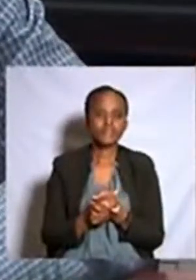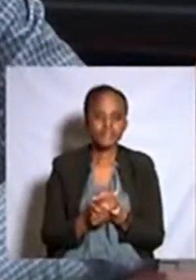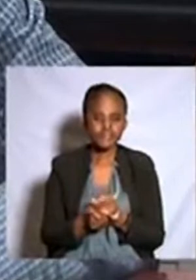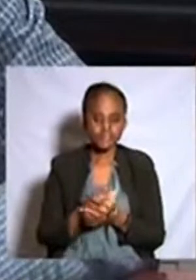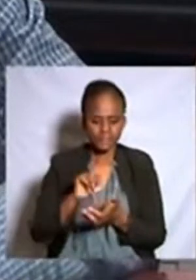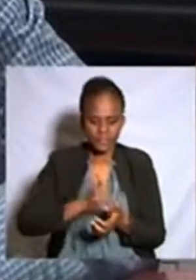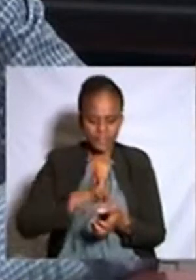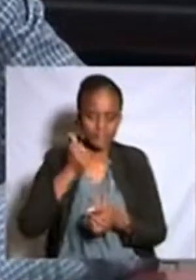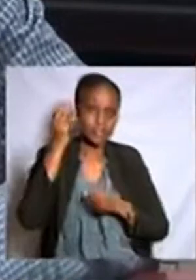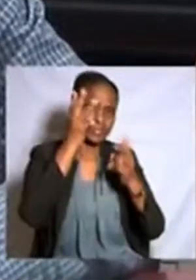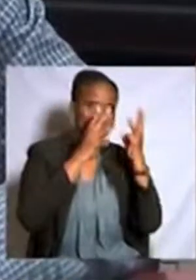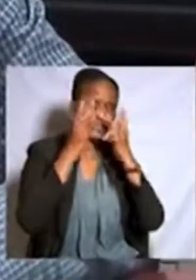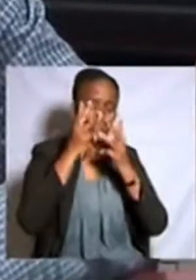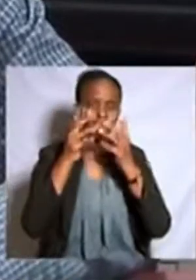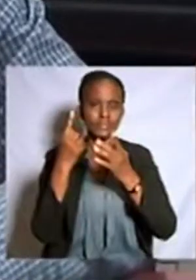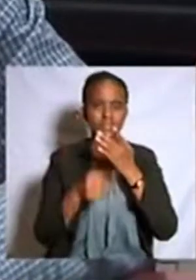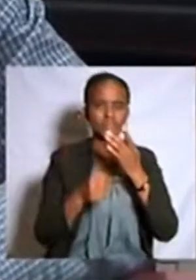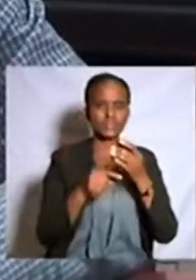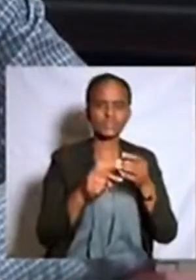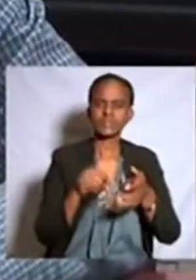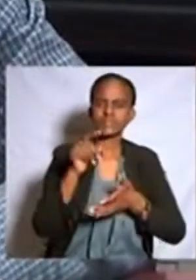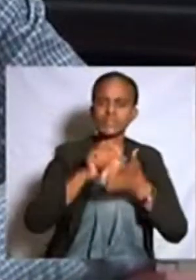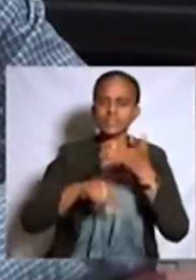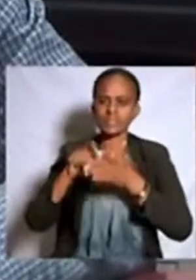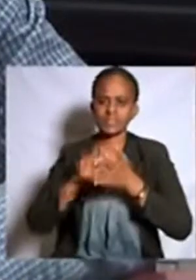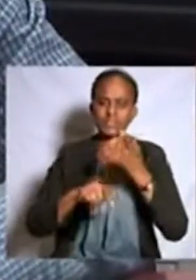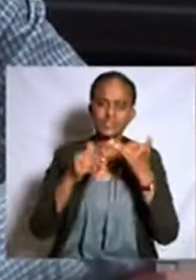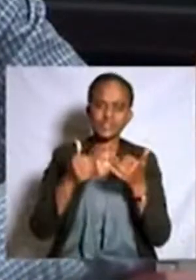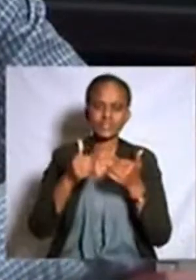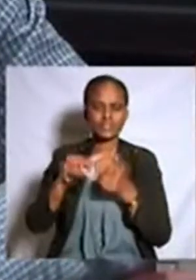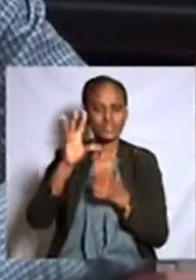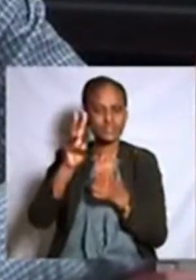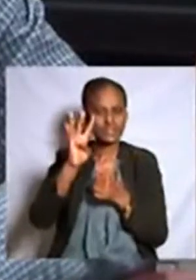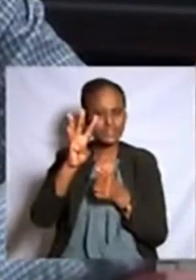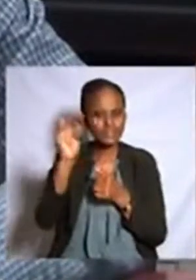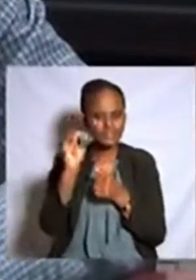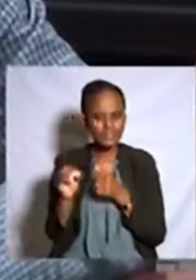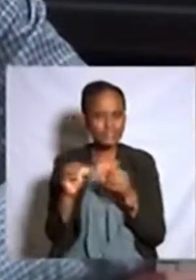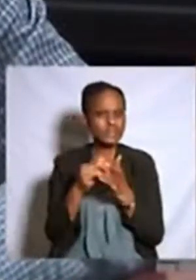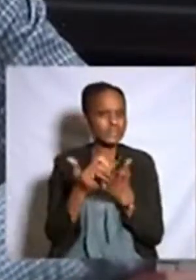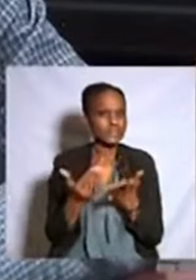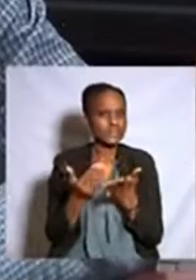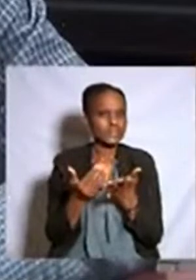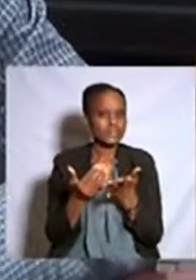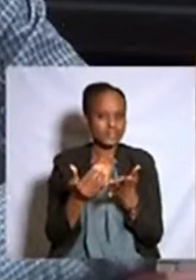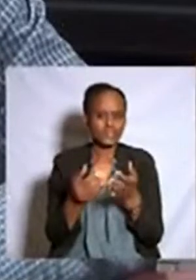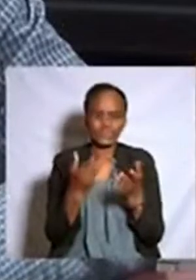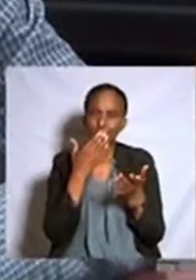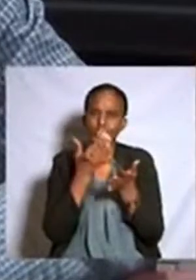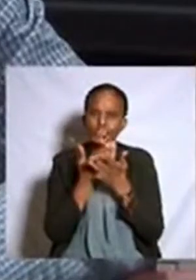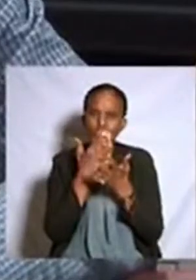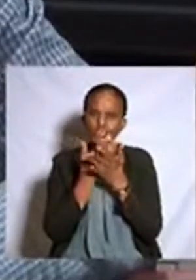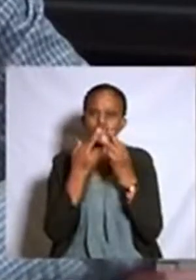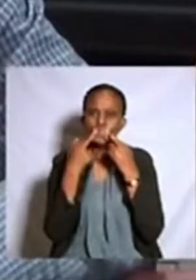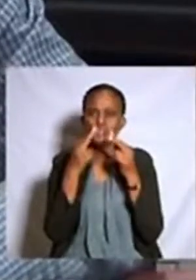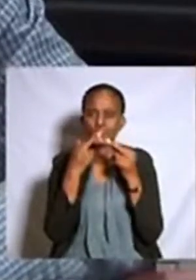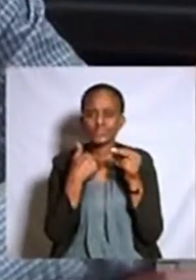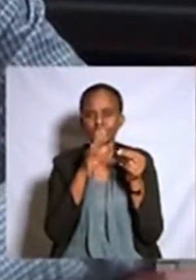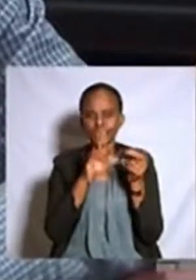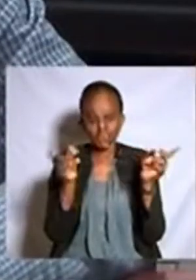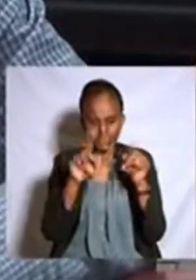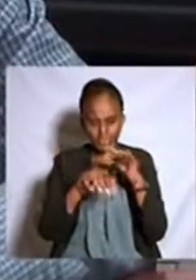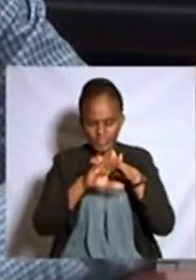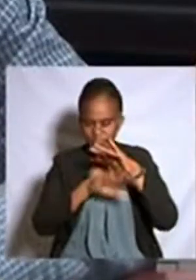Our concern is how is a cost-to-income ratio of 64% a favorable outcome when